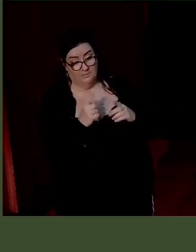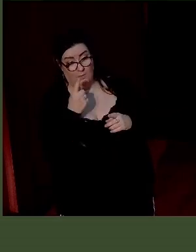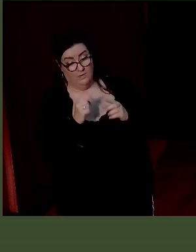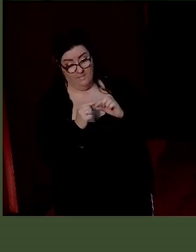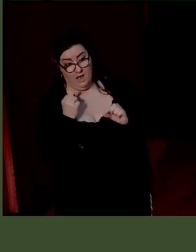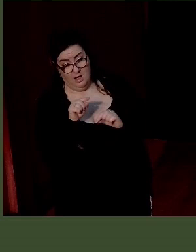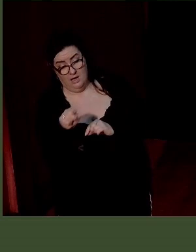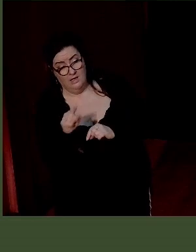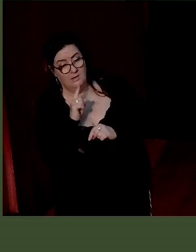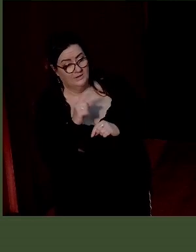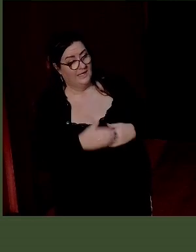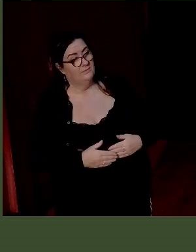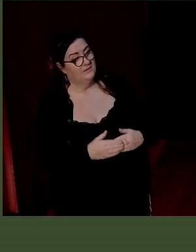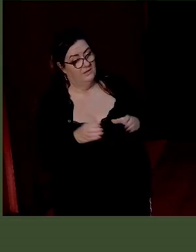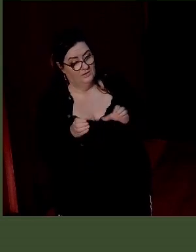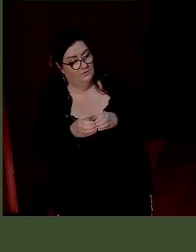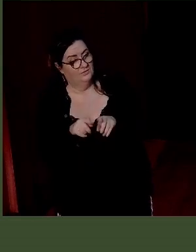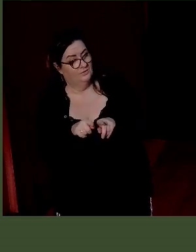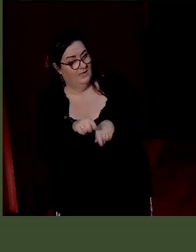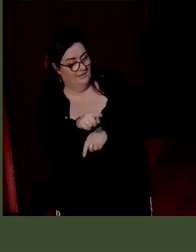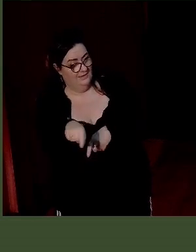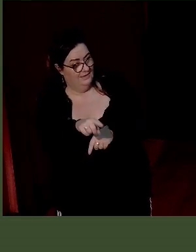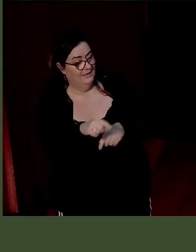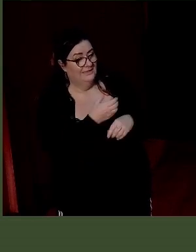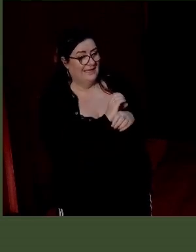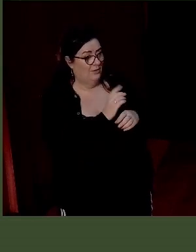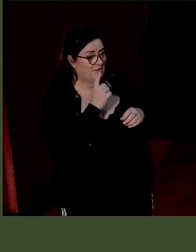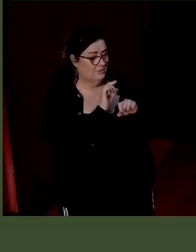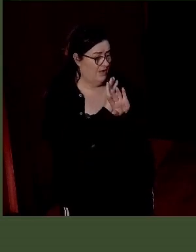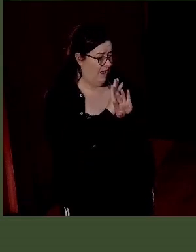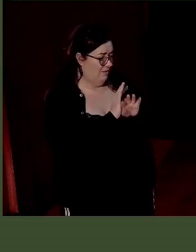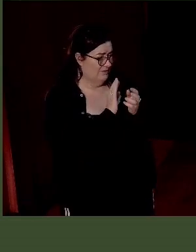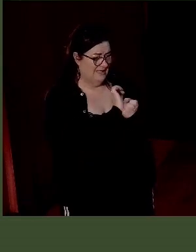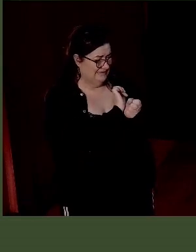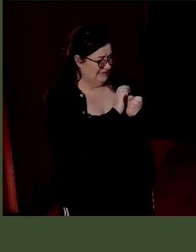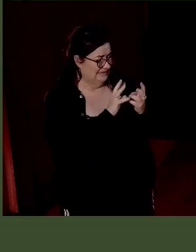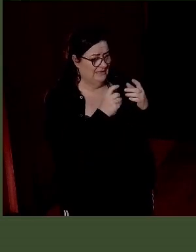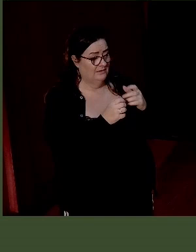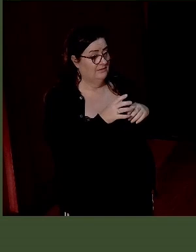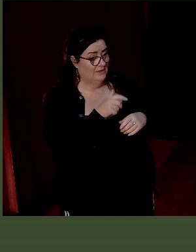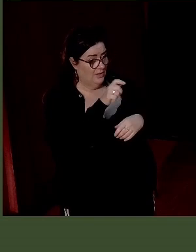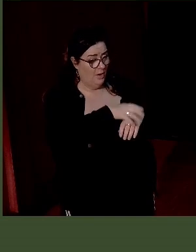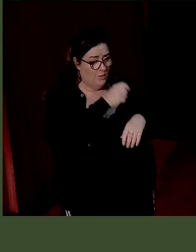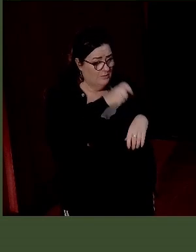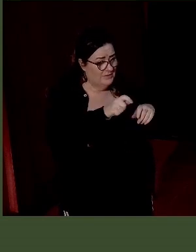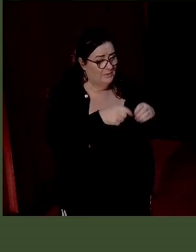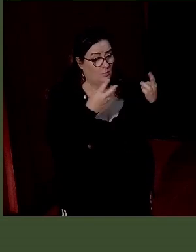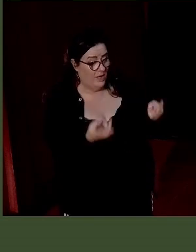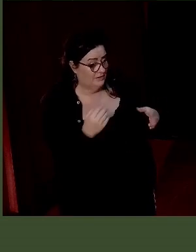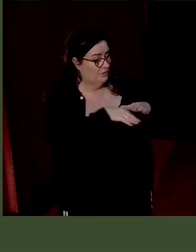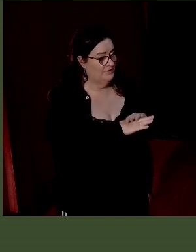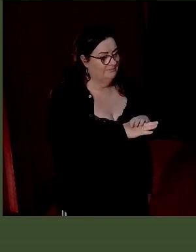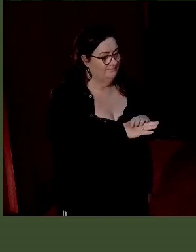away, and there was a maternity unit. The county home was so overcrowded that the incapacitated elderly who wanted to be